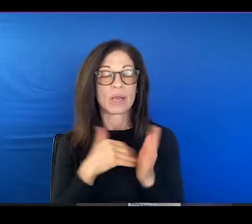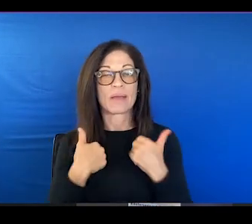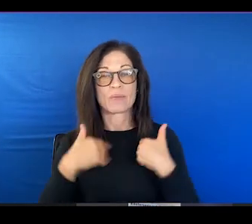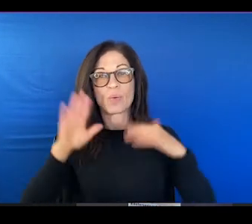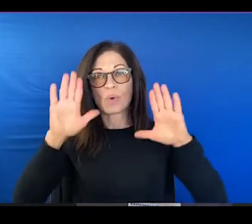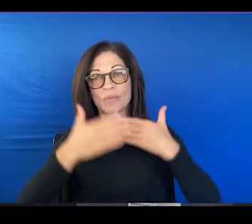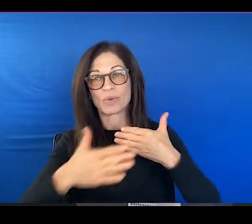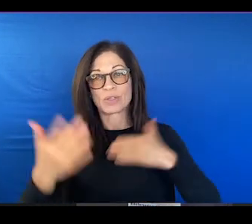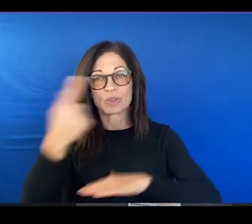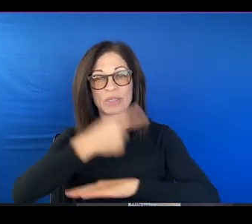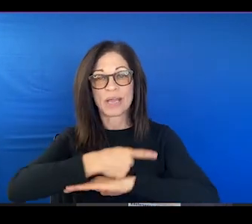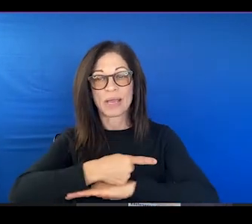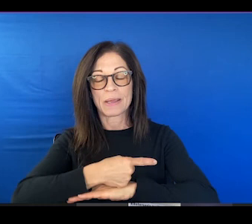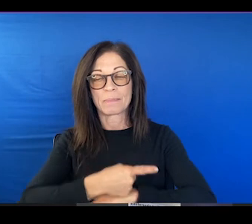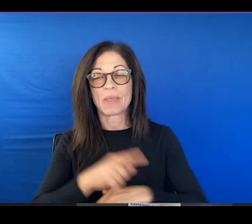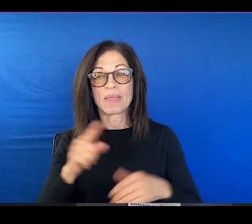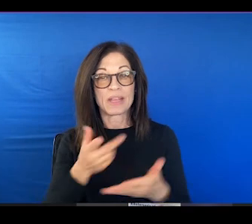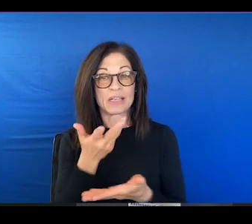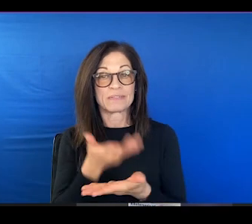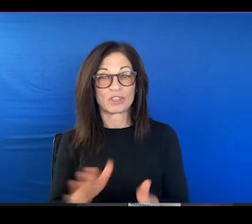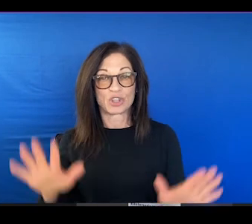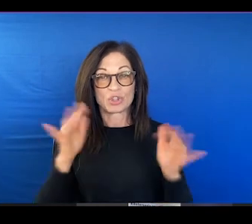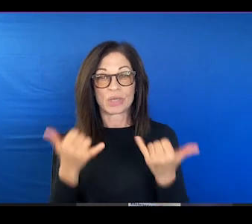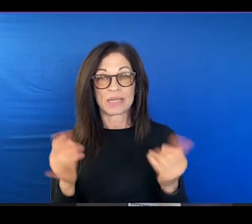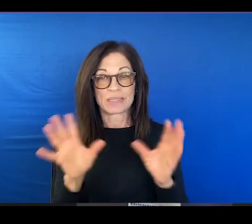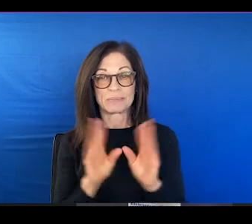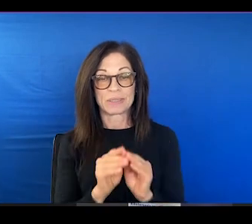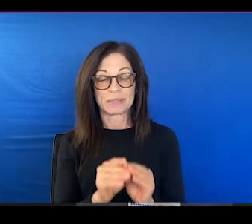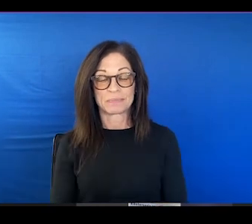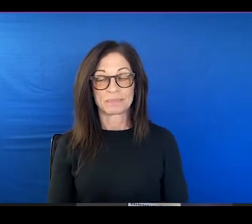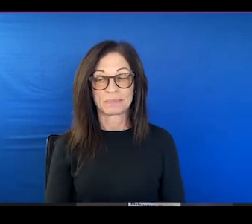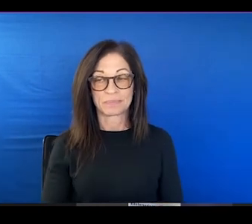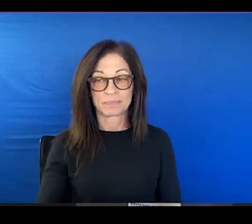by the federal government. Thank you again, and have a wonderful rest of your day. This concludes today's event.